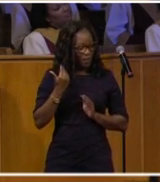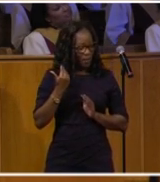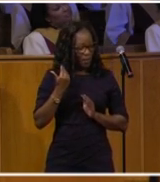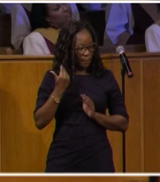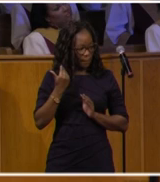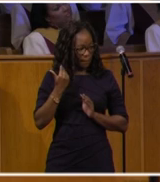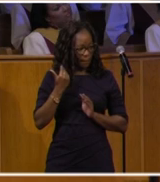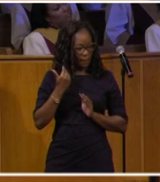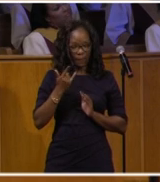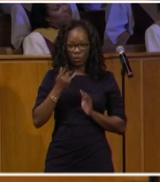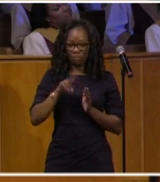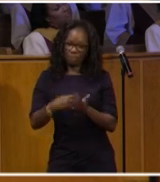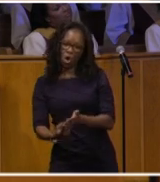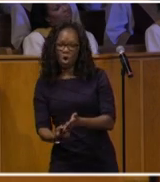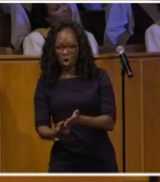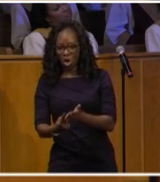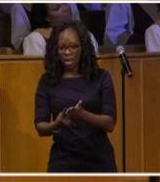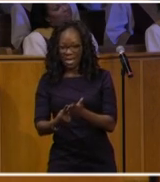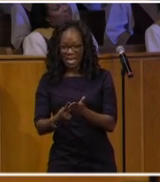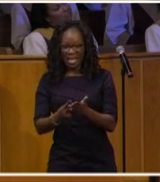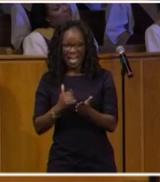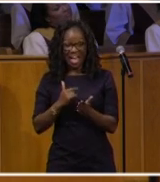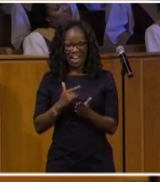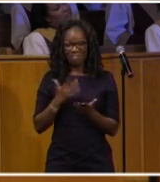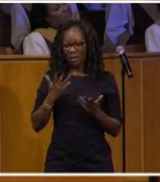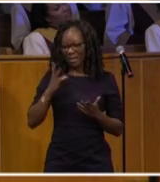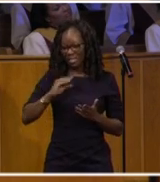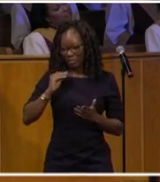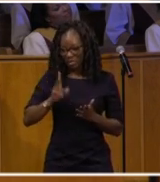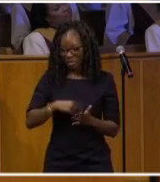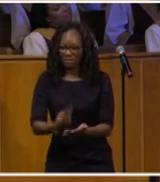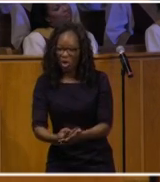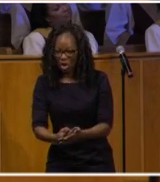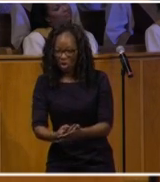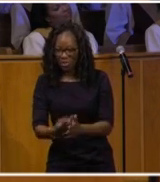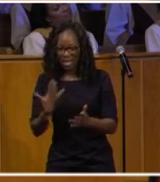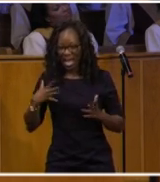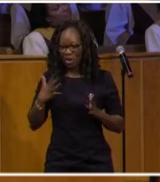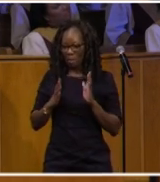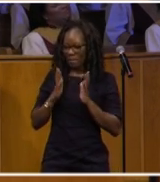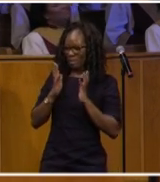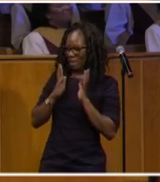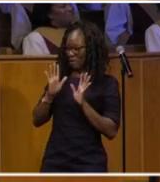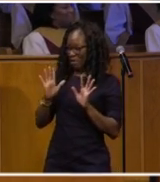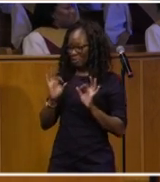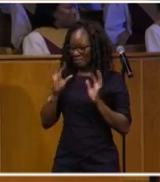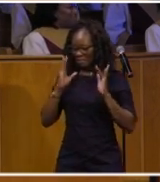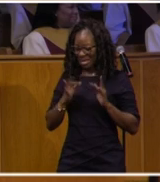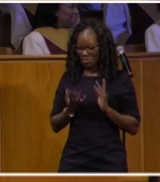it can fall in a moment. And I've had my share of Three Stooges falls.